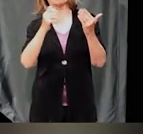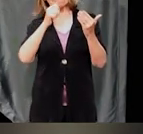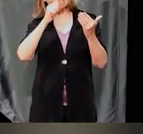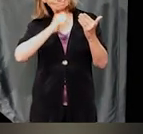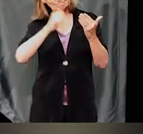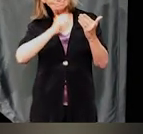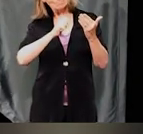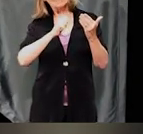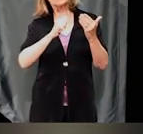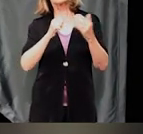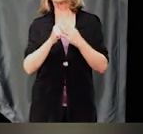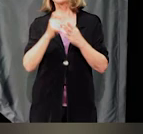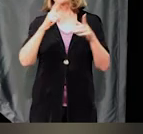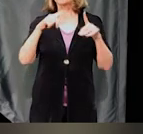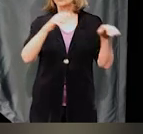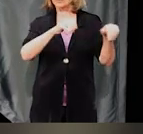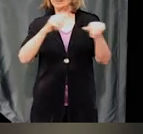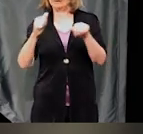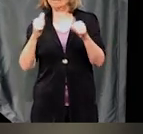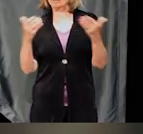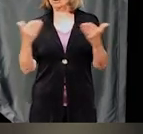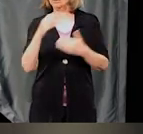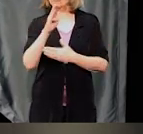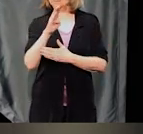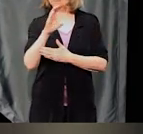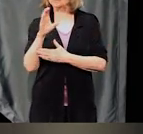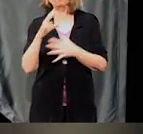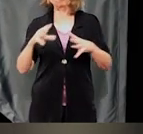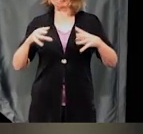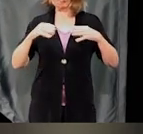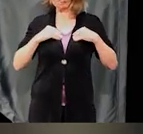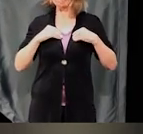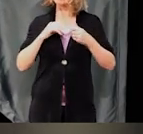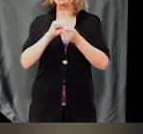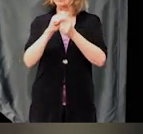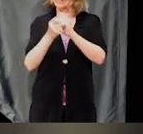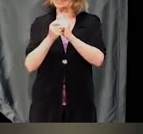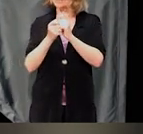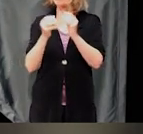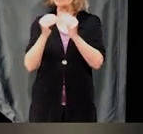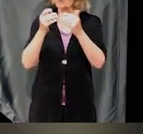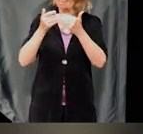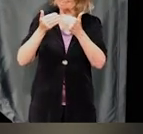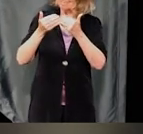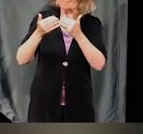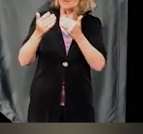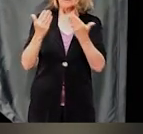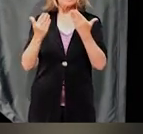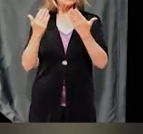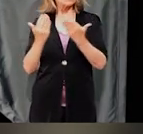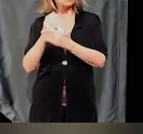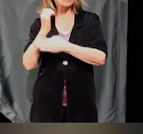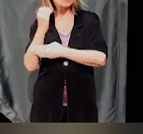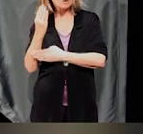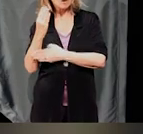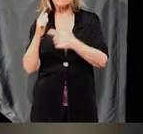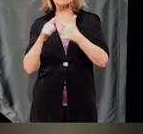the change that is before you. For some, it will be starting a new job. For others, it will be continuing their